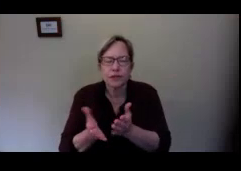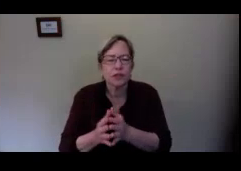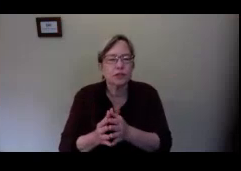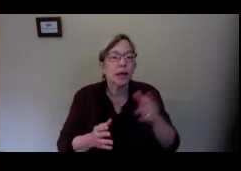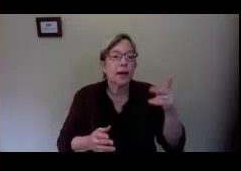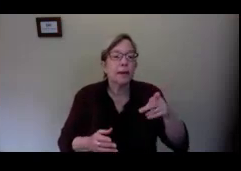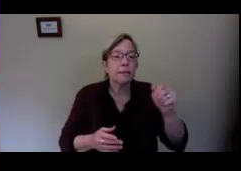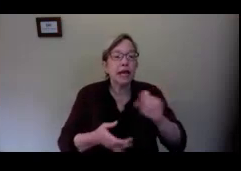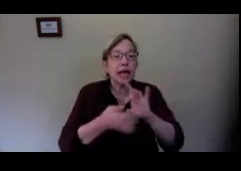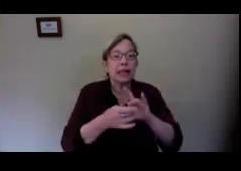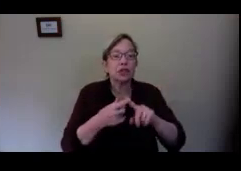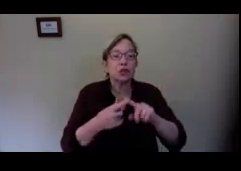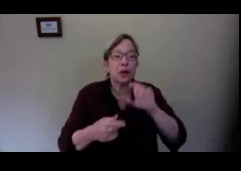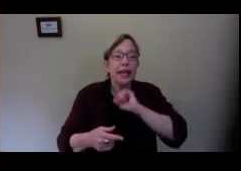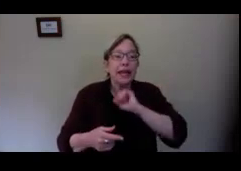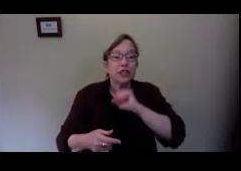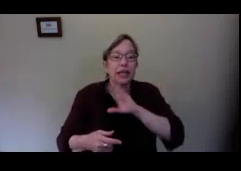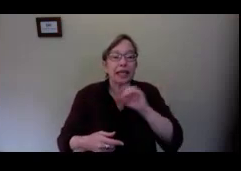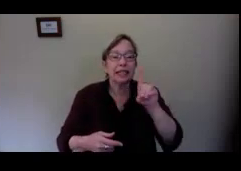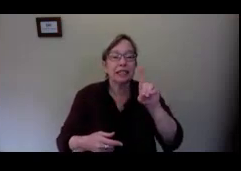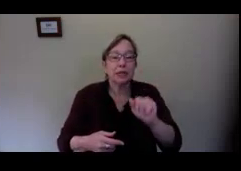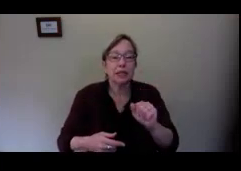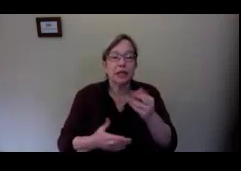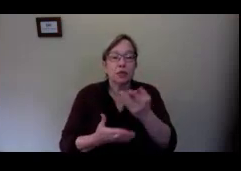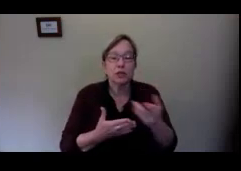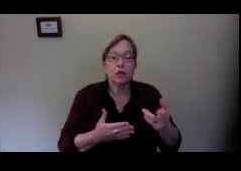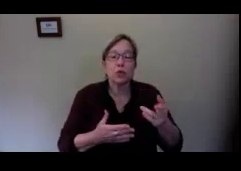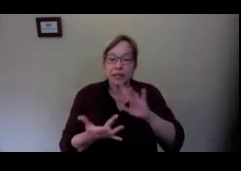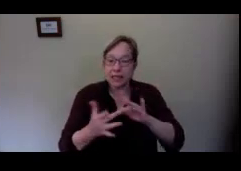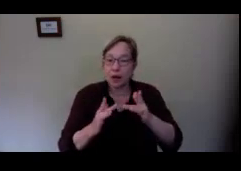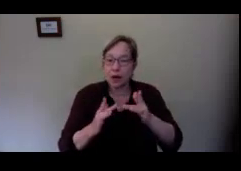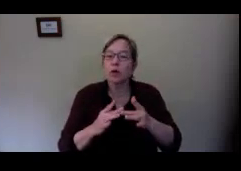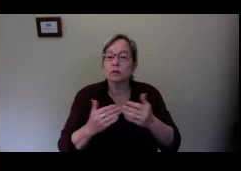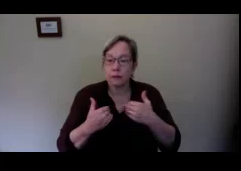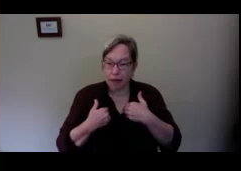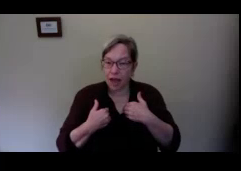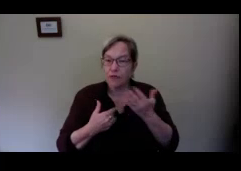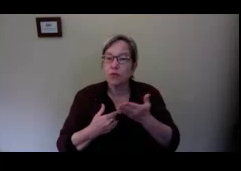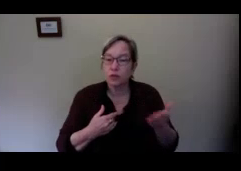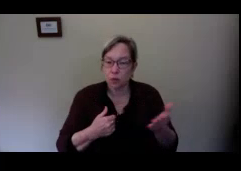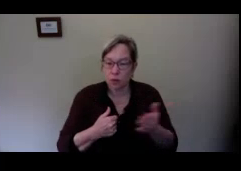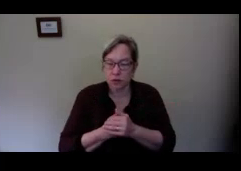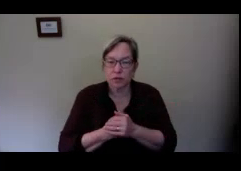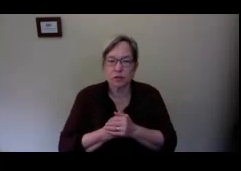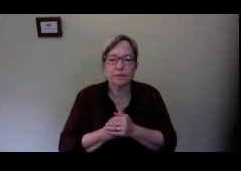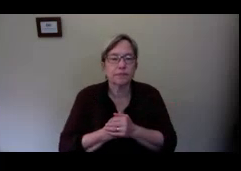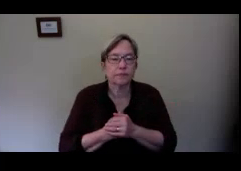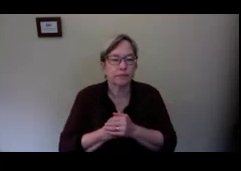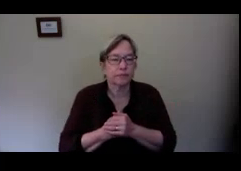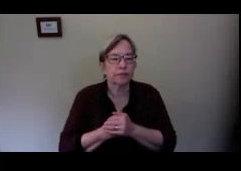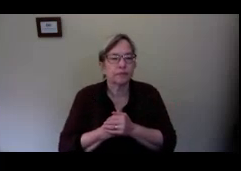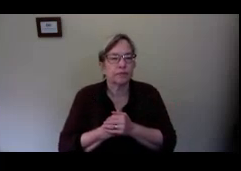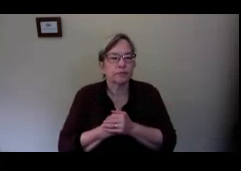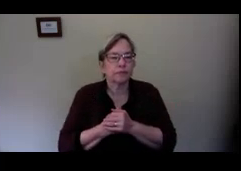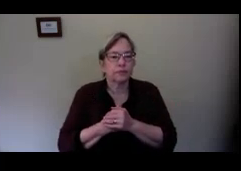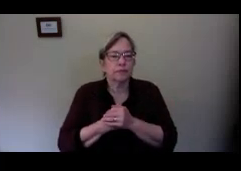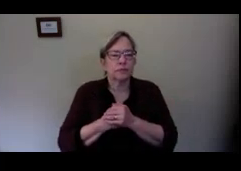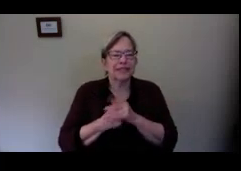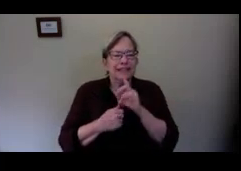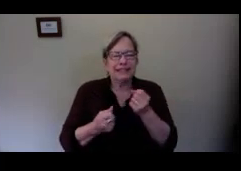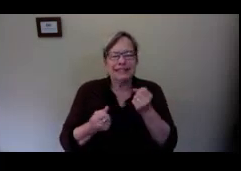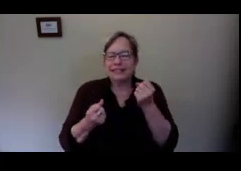and Disability Resources Network also may have resources, information, and initiatives. And there are